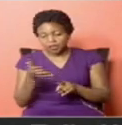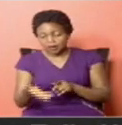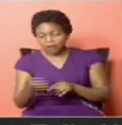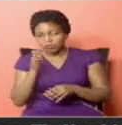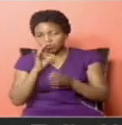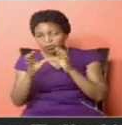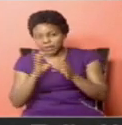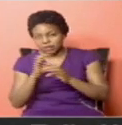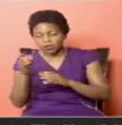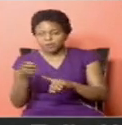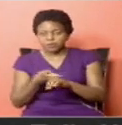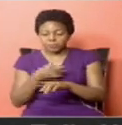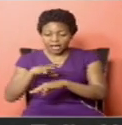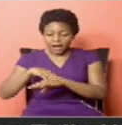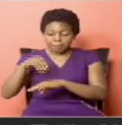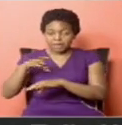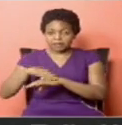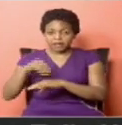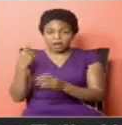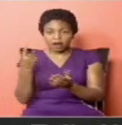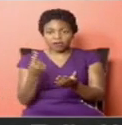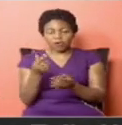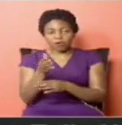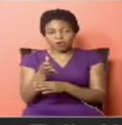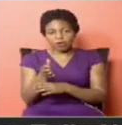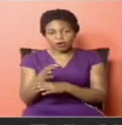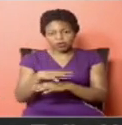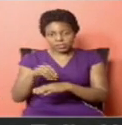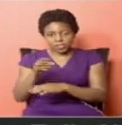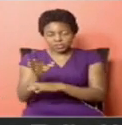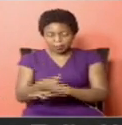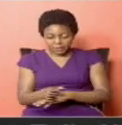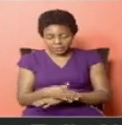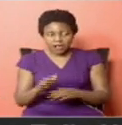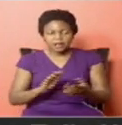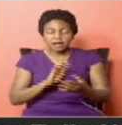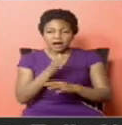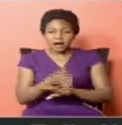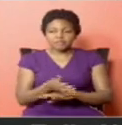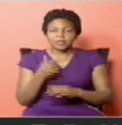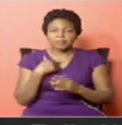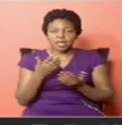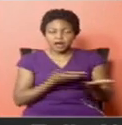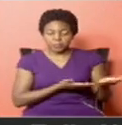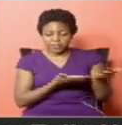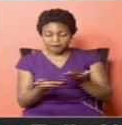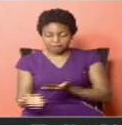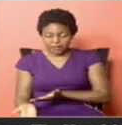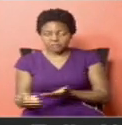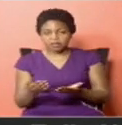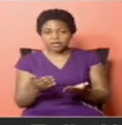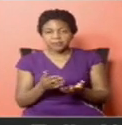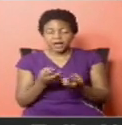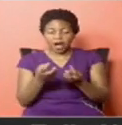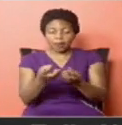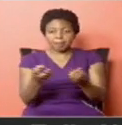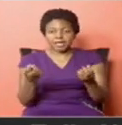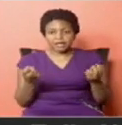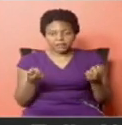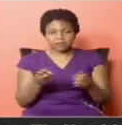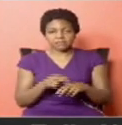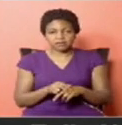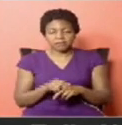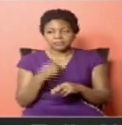from His Excellency the Ambassador. Then thereafter, I will invite our distinguished